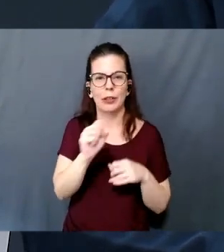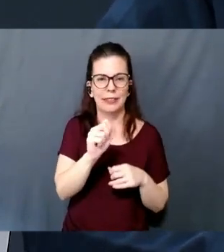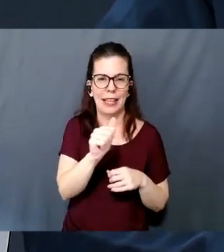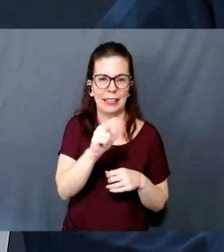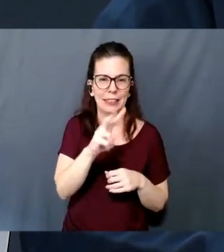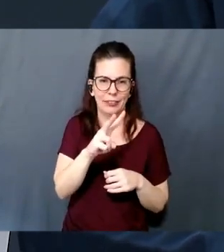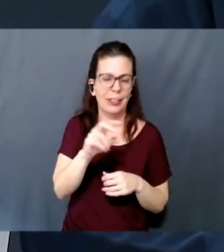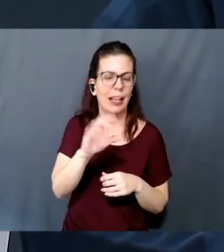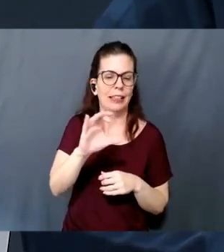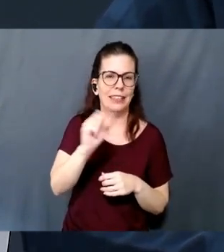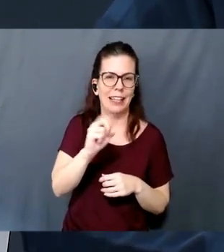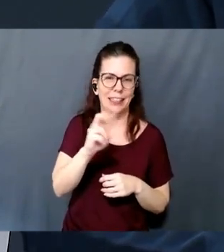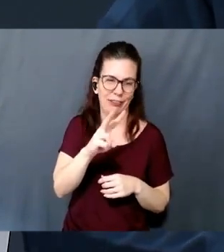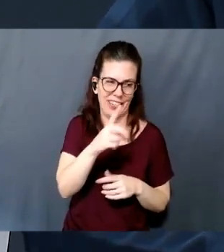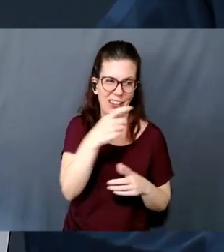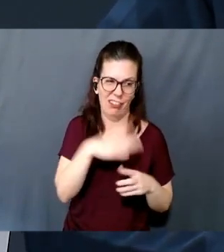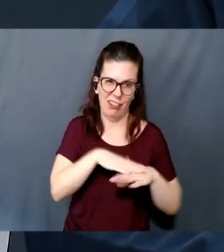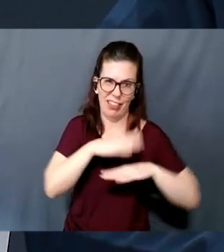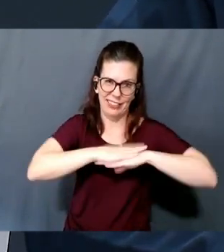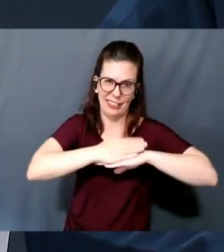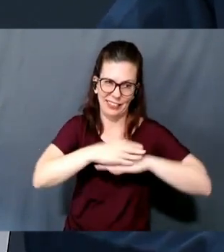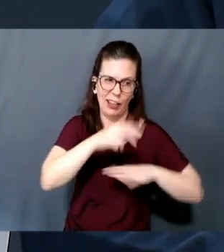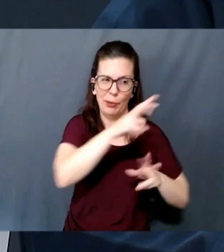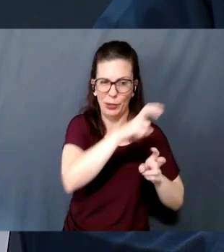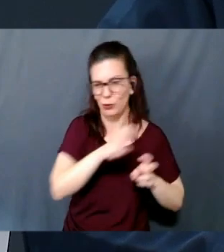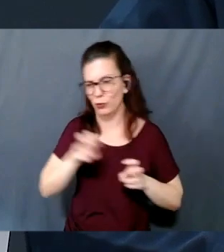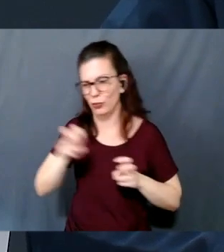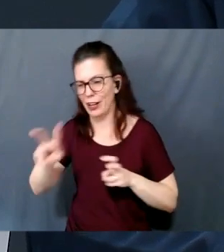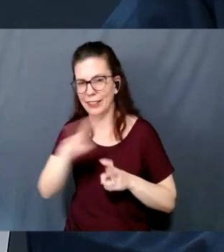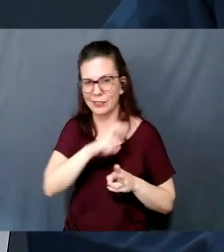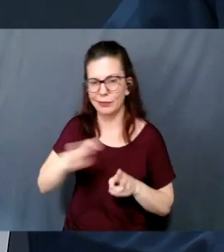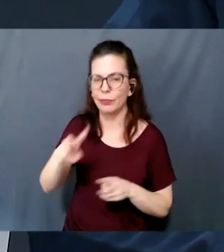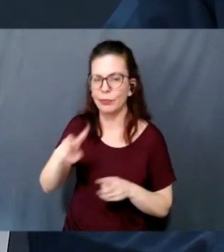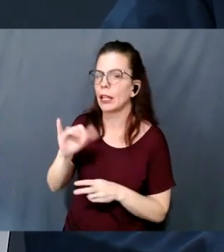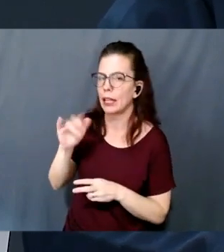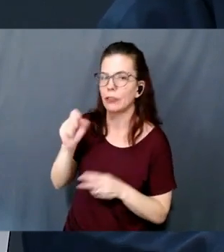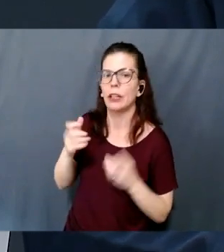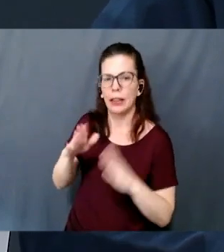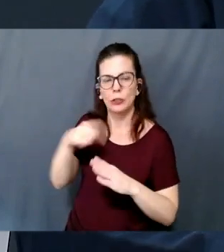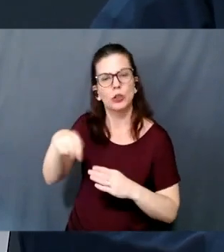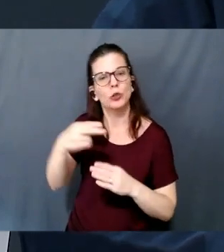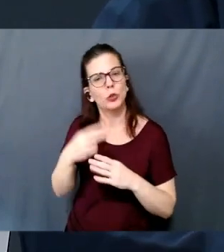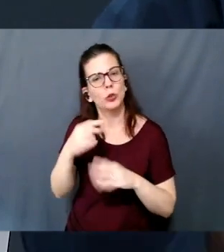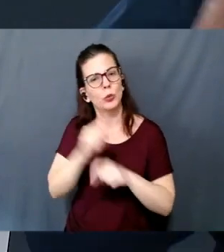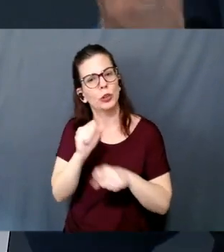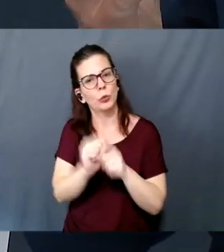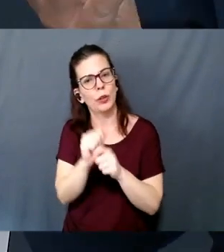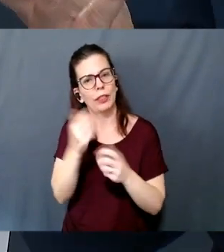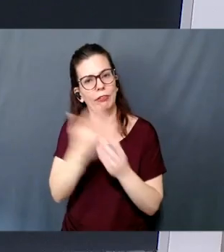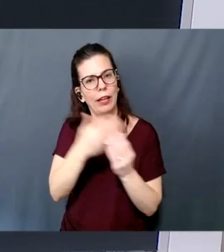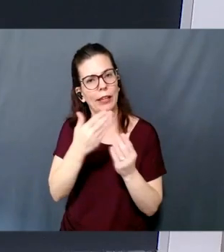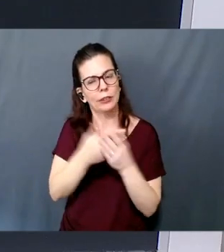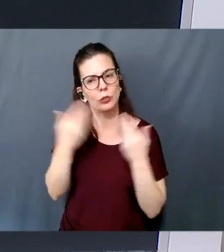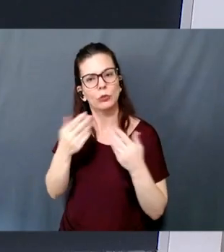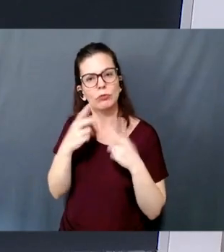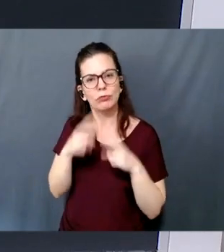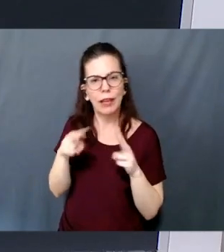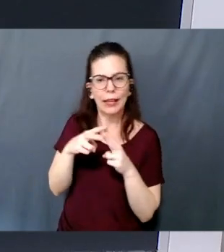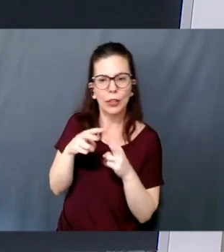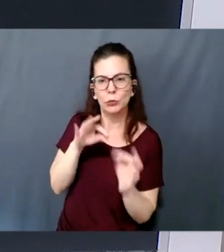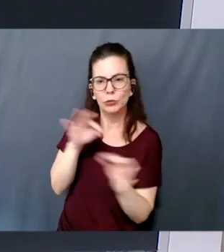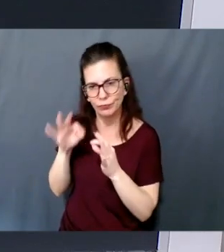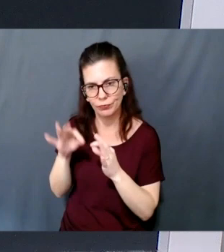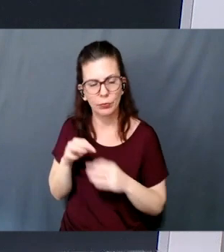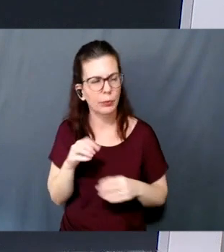Canvas helps you to be able to work with those files to get valuable insights and outputs. Wow. And I think when talking about barriers, one of the barriers is